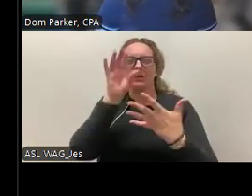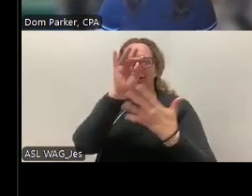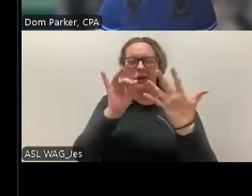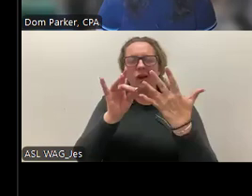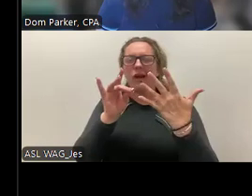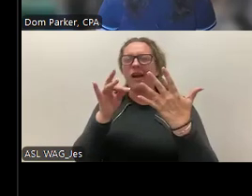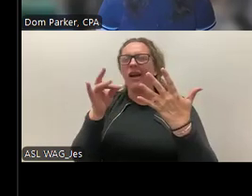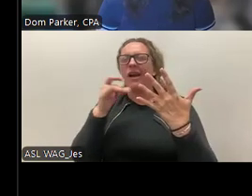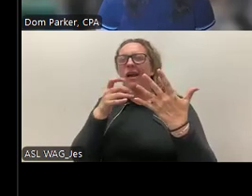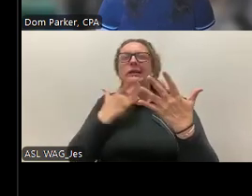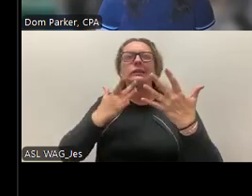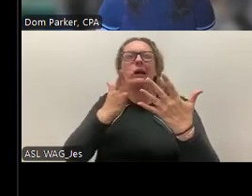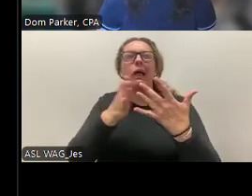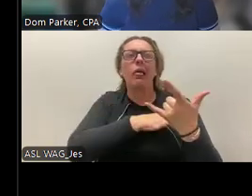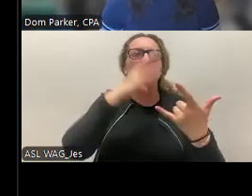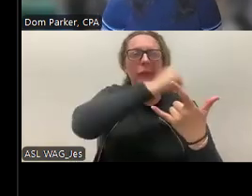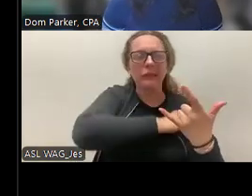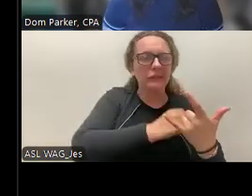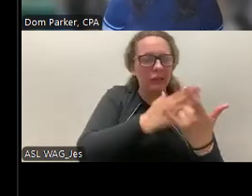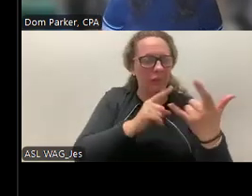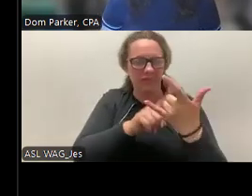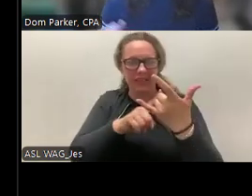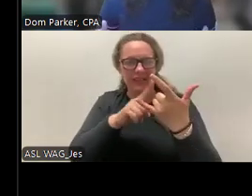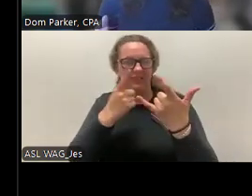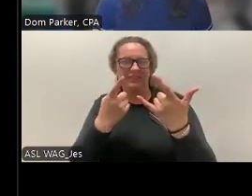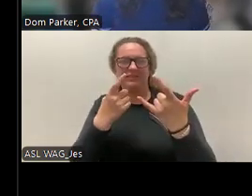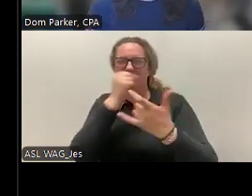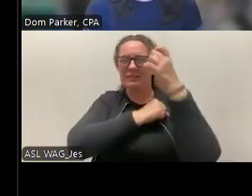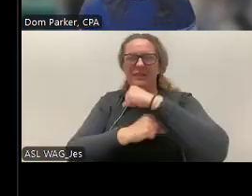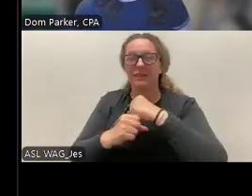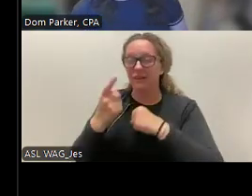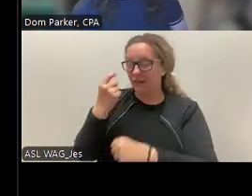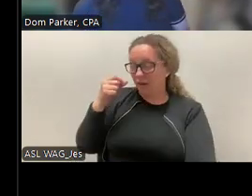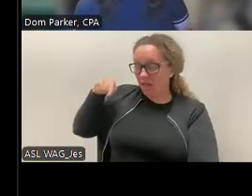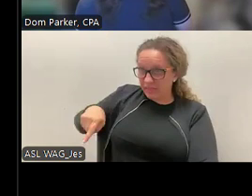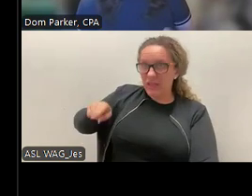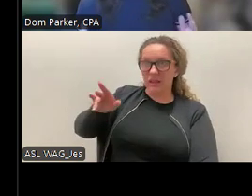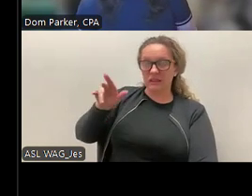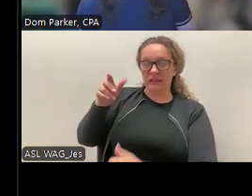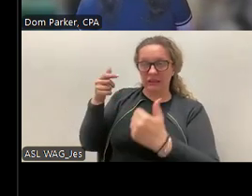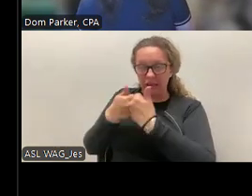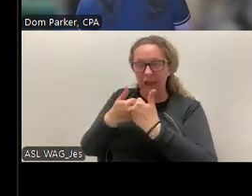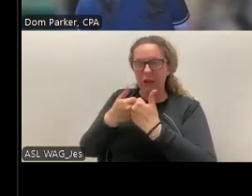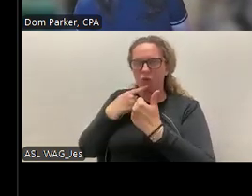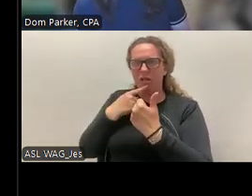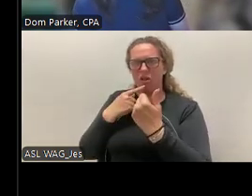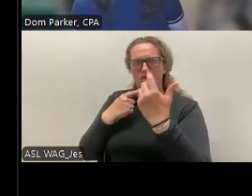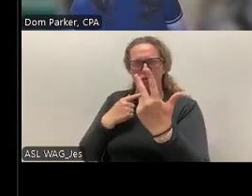is massive. It's a huge game. It's split up into, 3 to 4 acts. There's a lot going